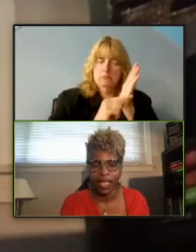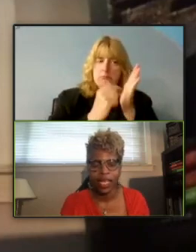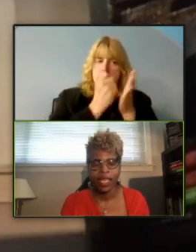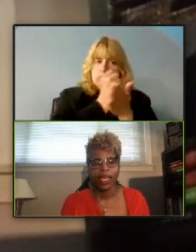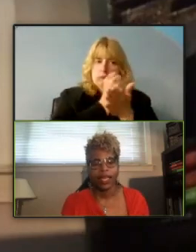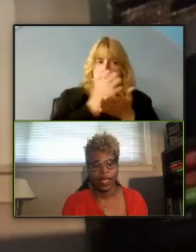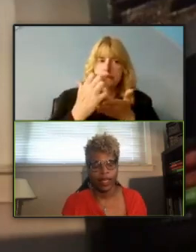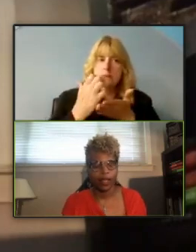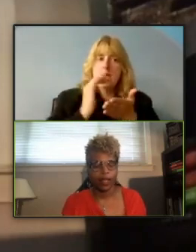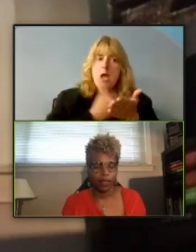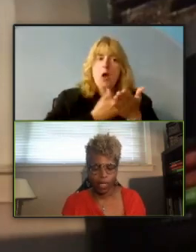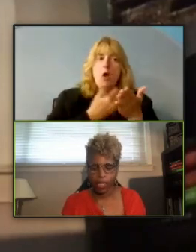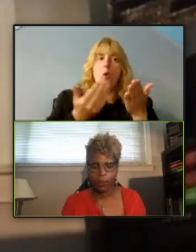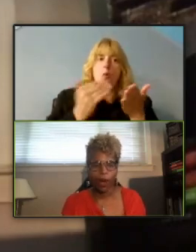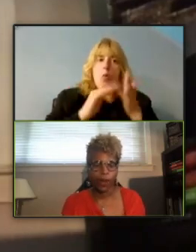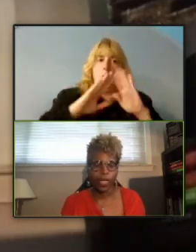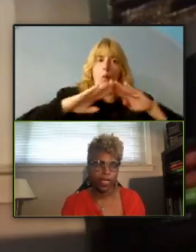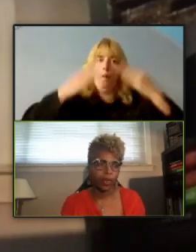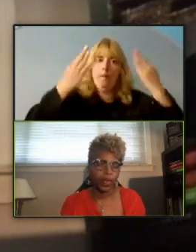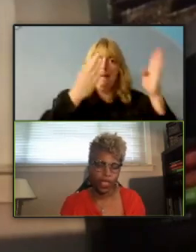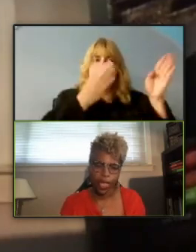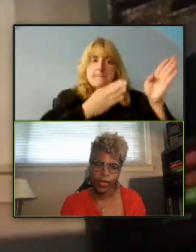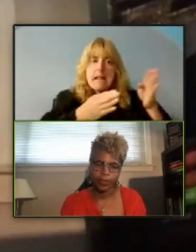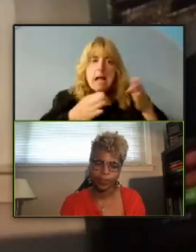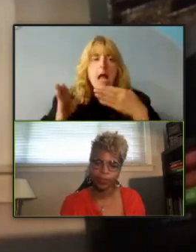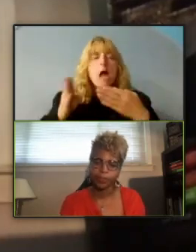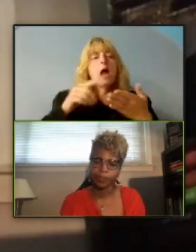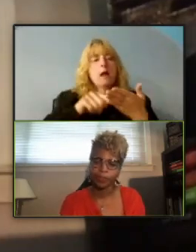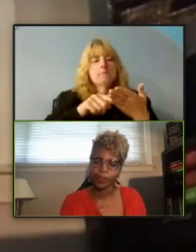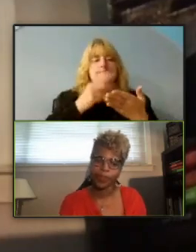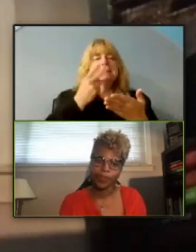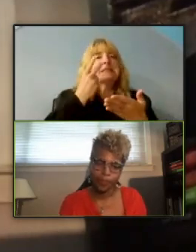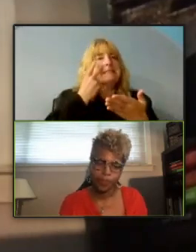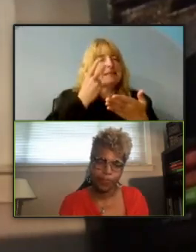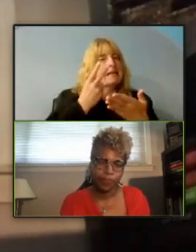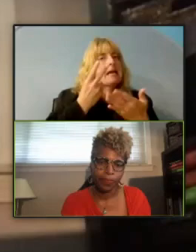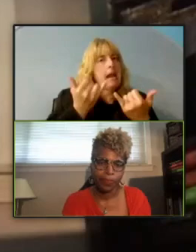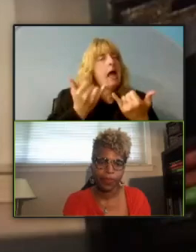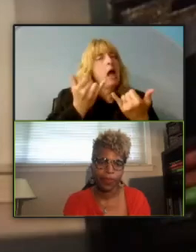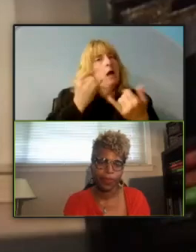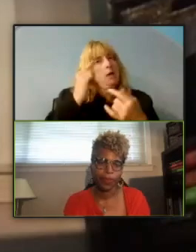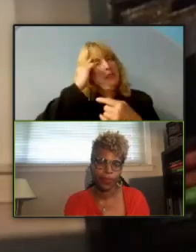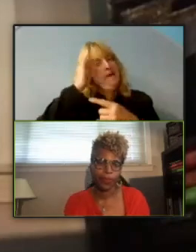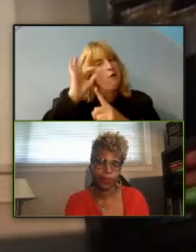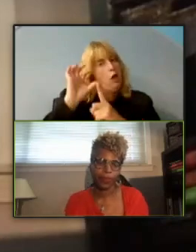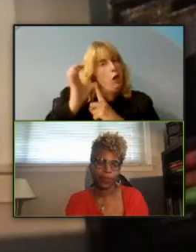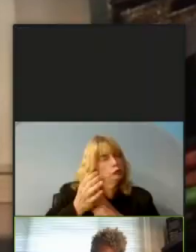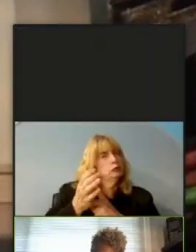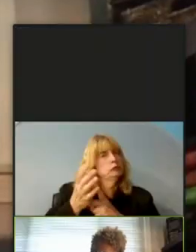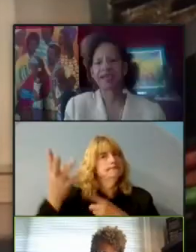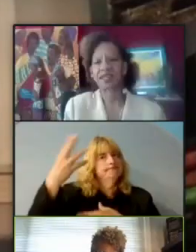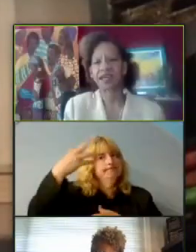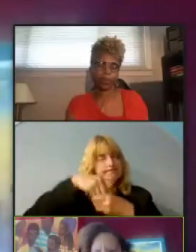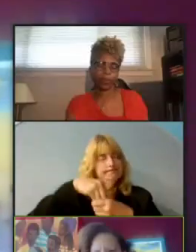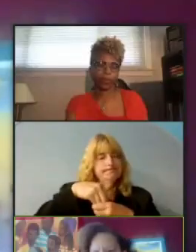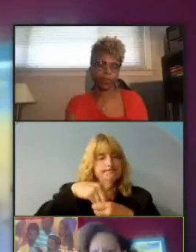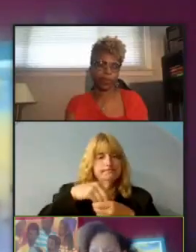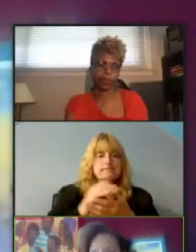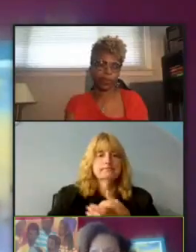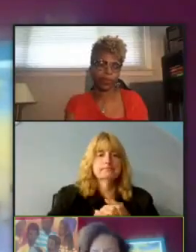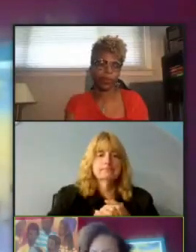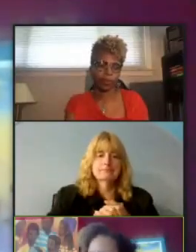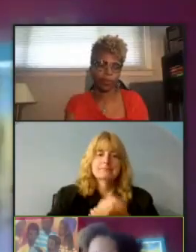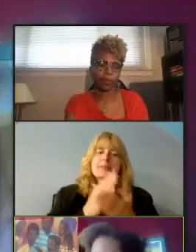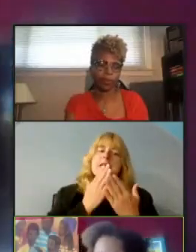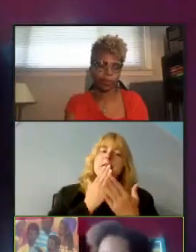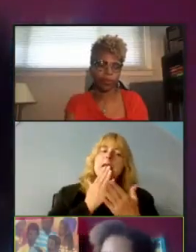that in the components that we share. Danielle, thank you so